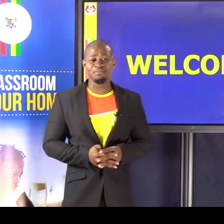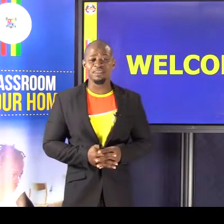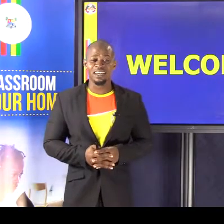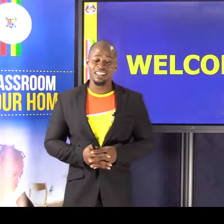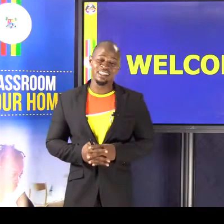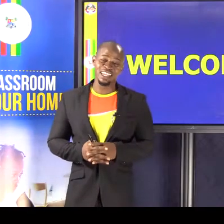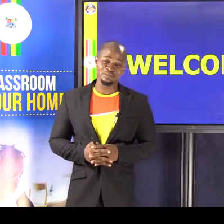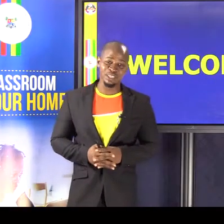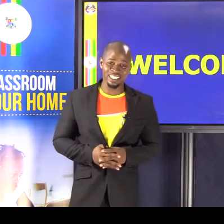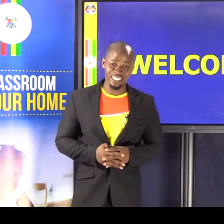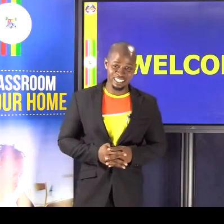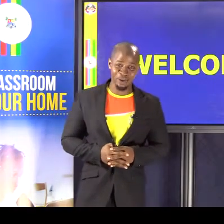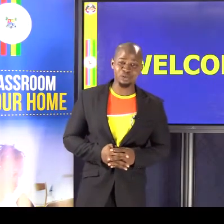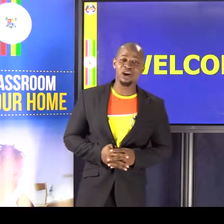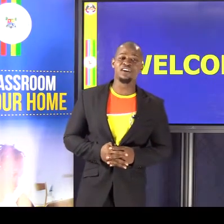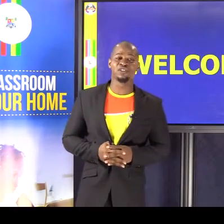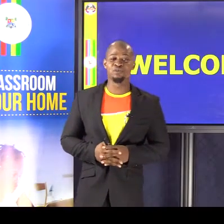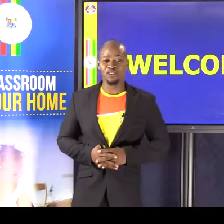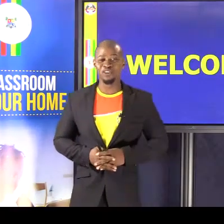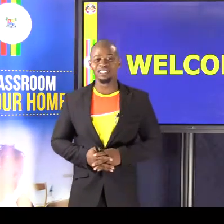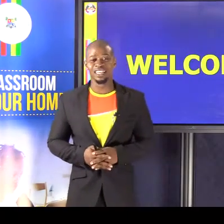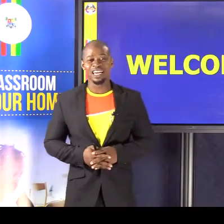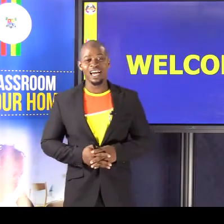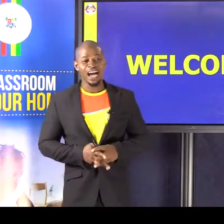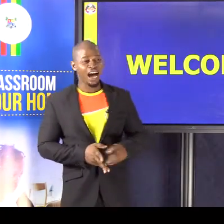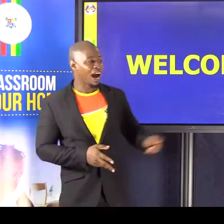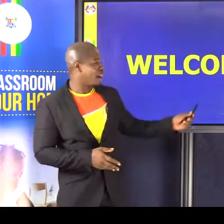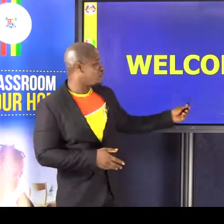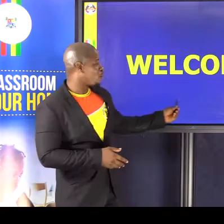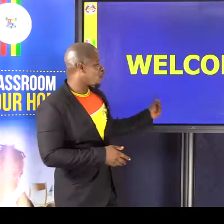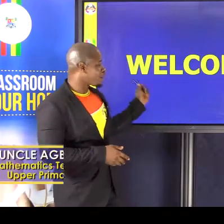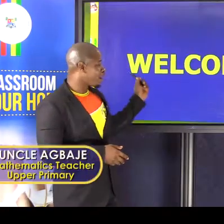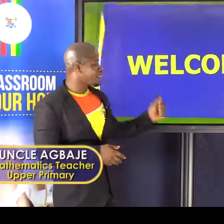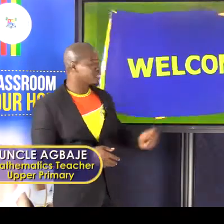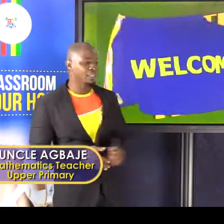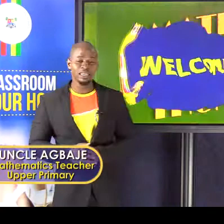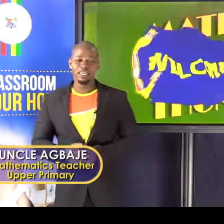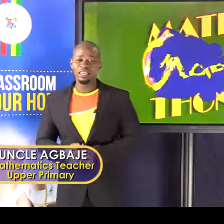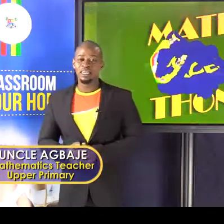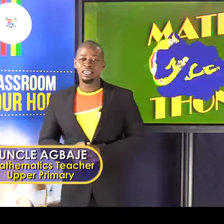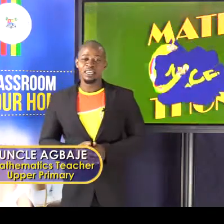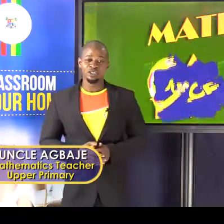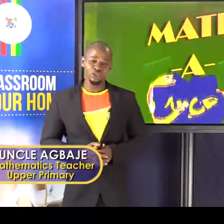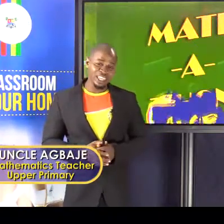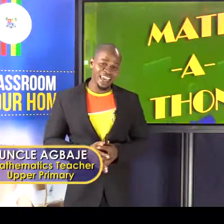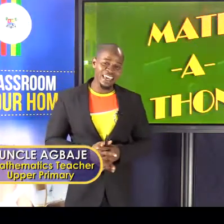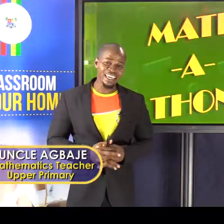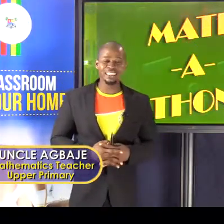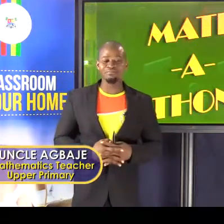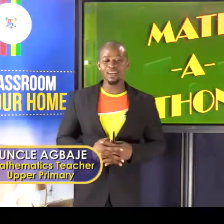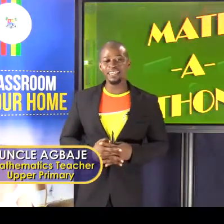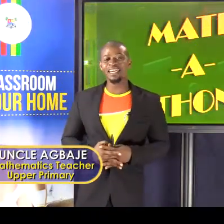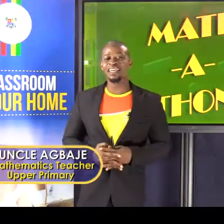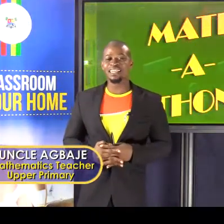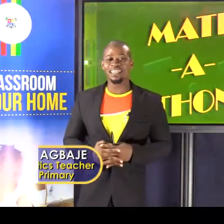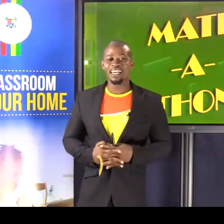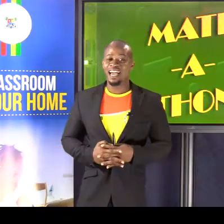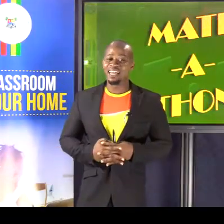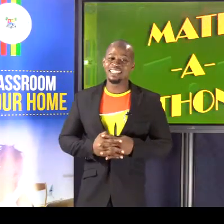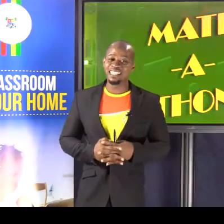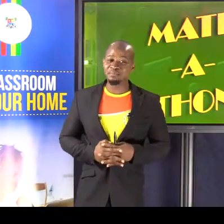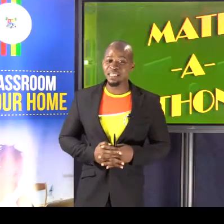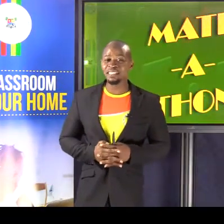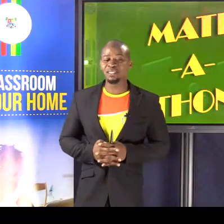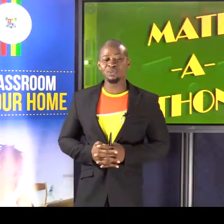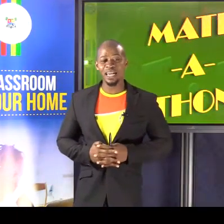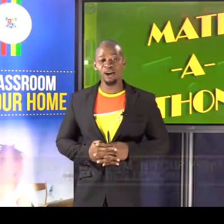mathematics time. That means it is time to have some fun. I am Uncle Agbaje. Today is Monday,